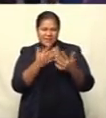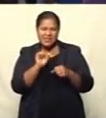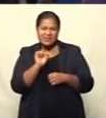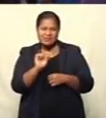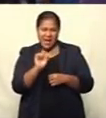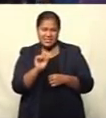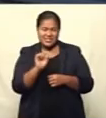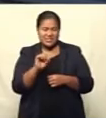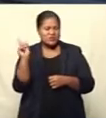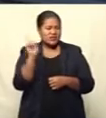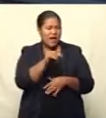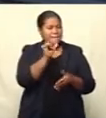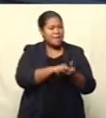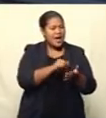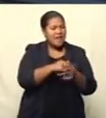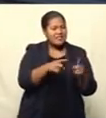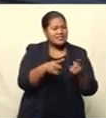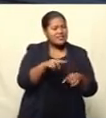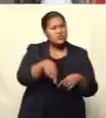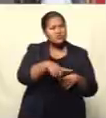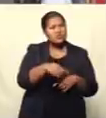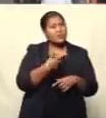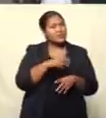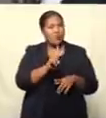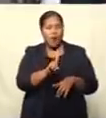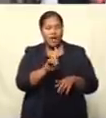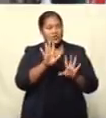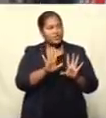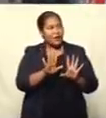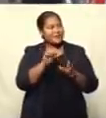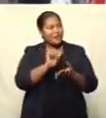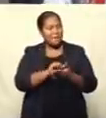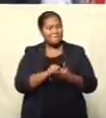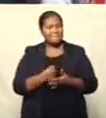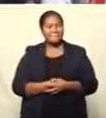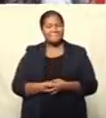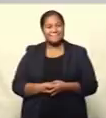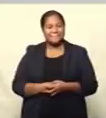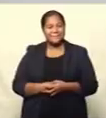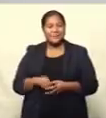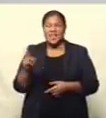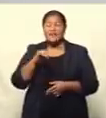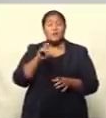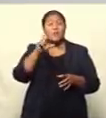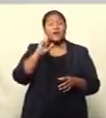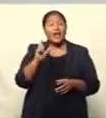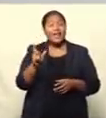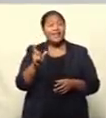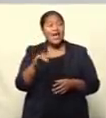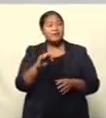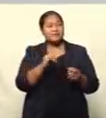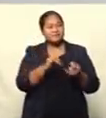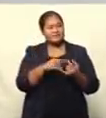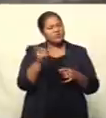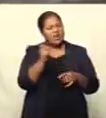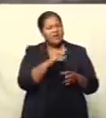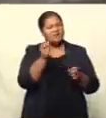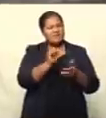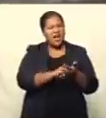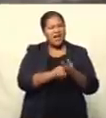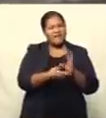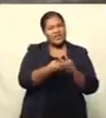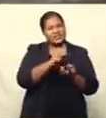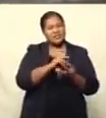buy things in Suva where there is one-stop shop. I come from Cunningham Stage 1 to buy the vegetable and the other thing